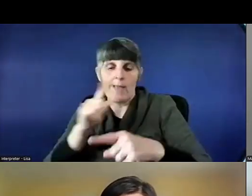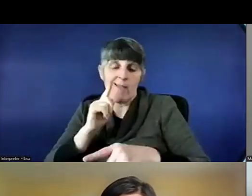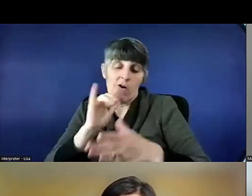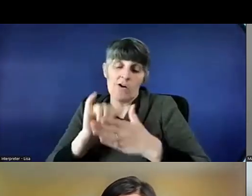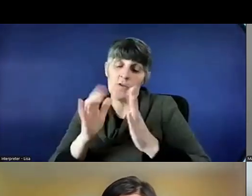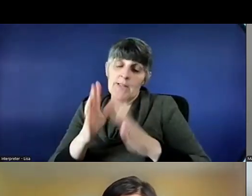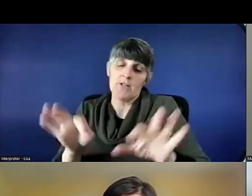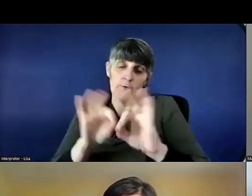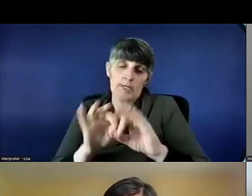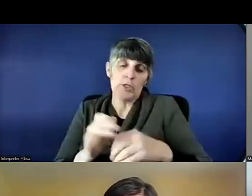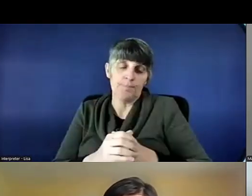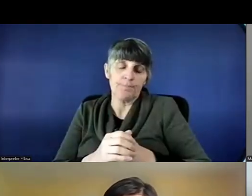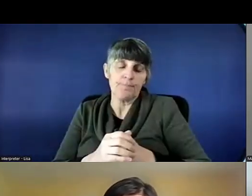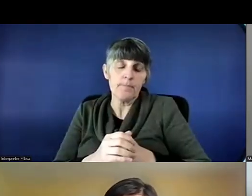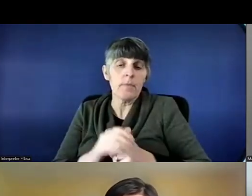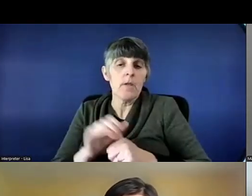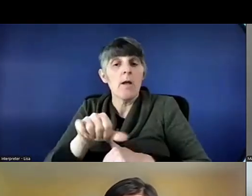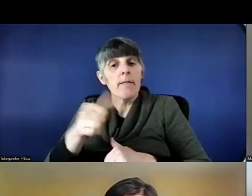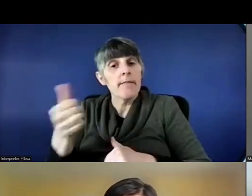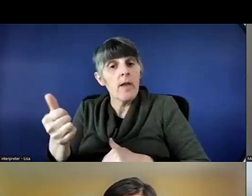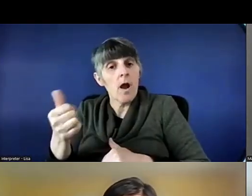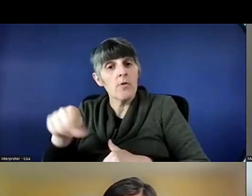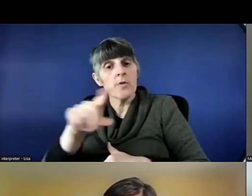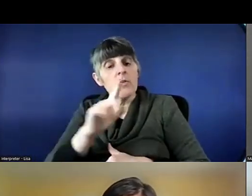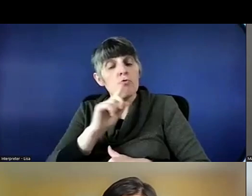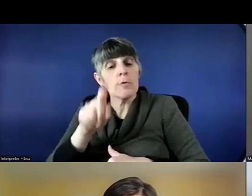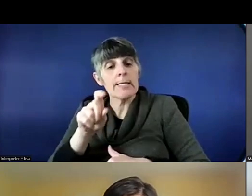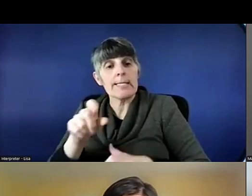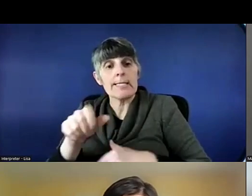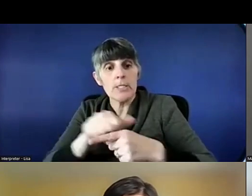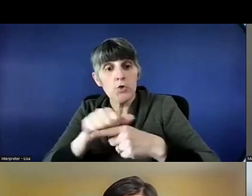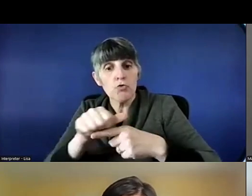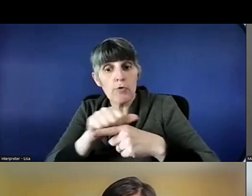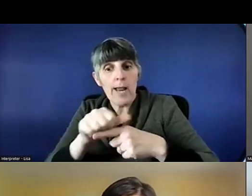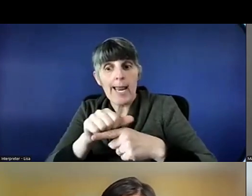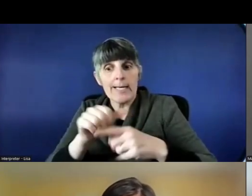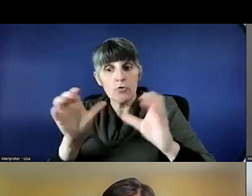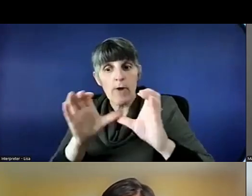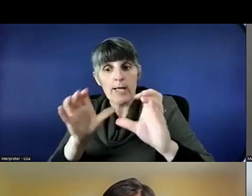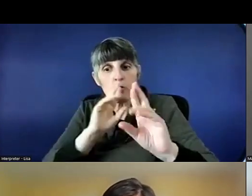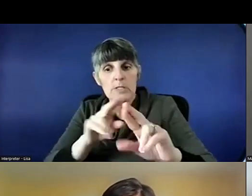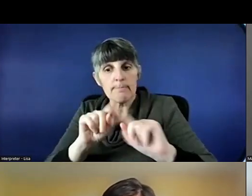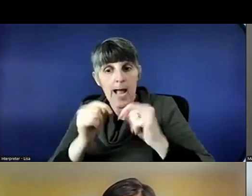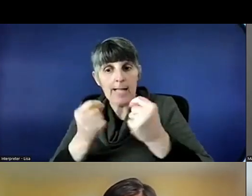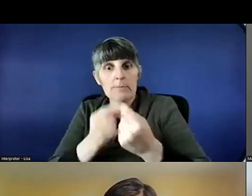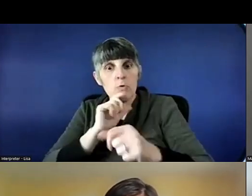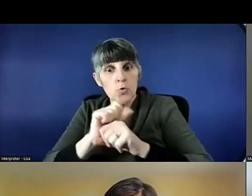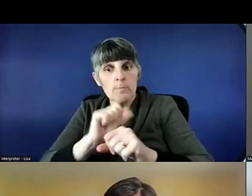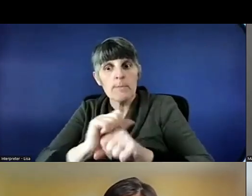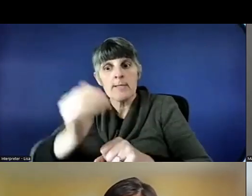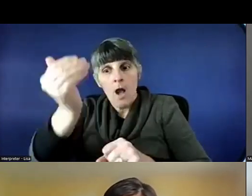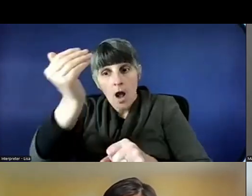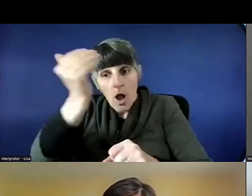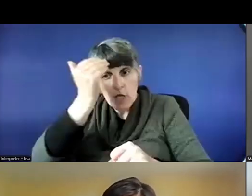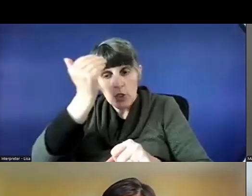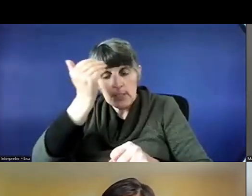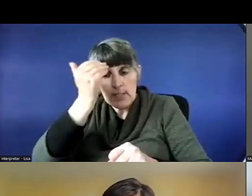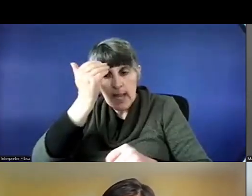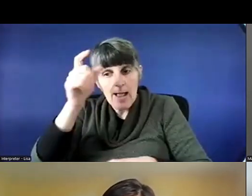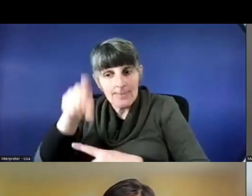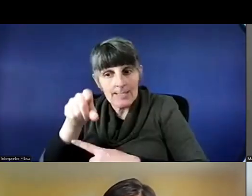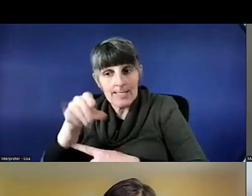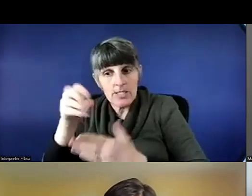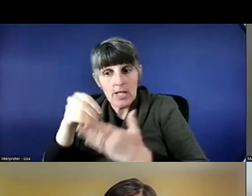critical. The other is you really need trained crisis response teams who really understand the needs